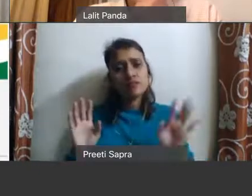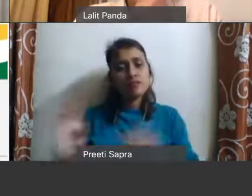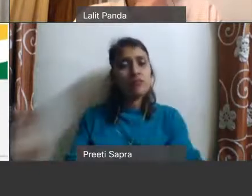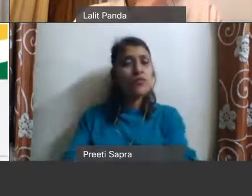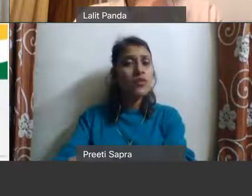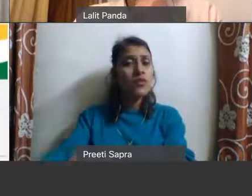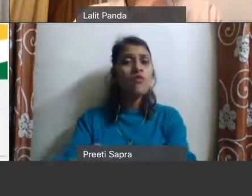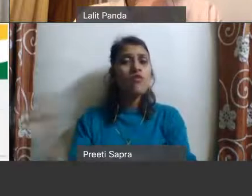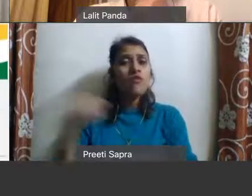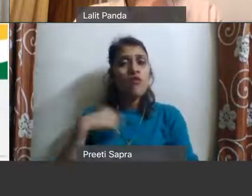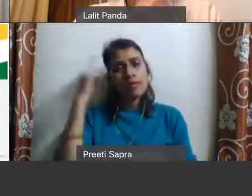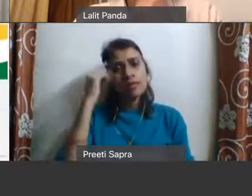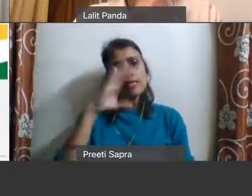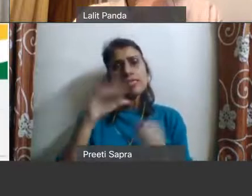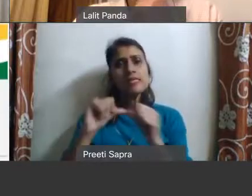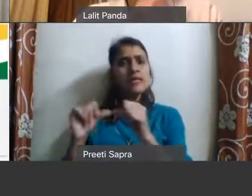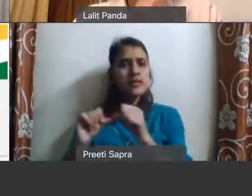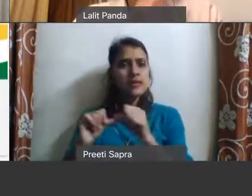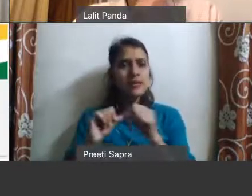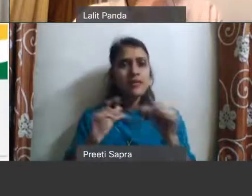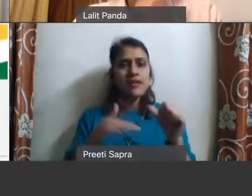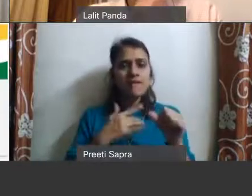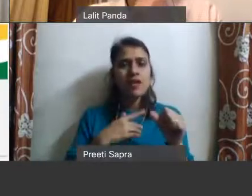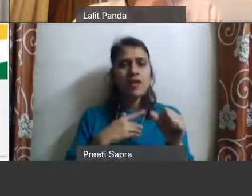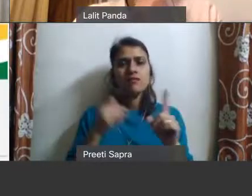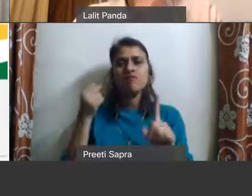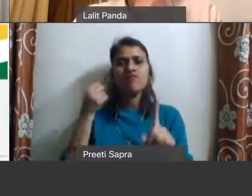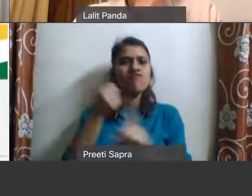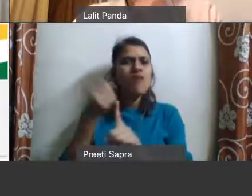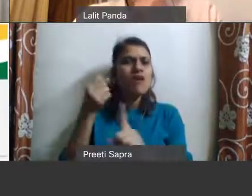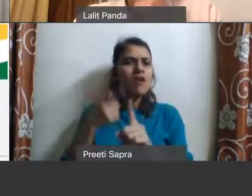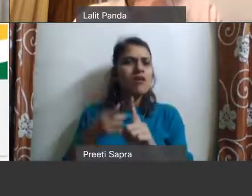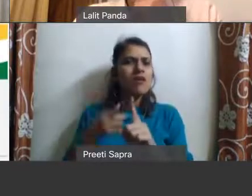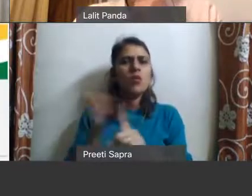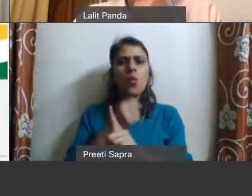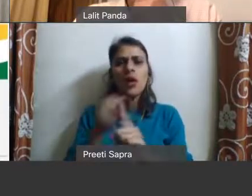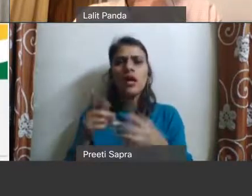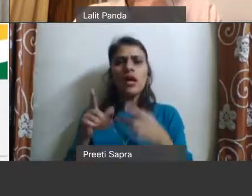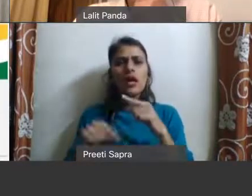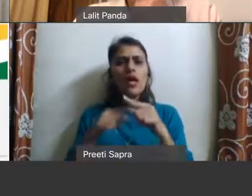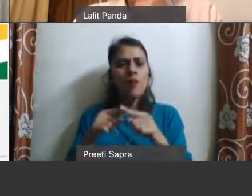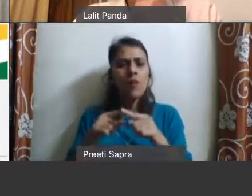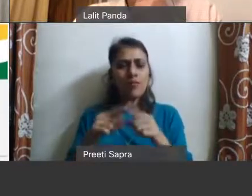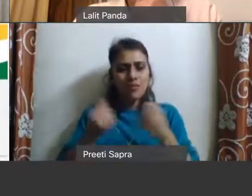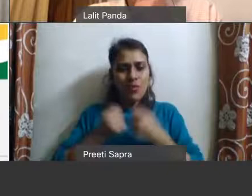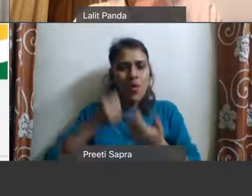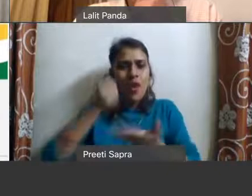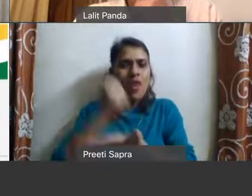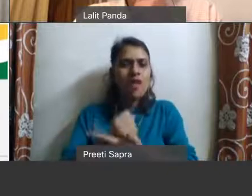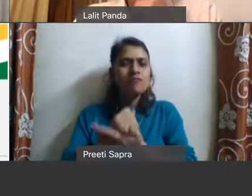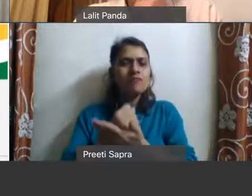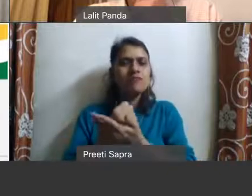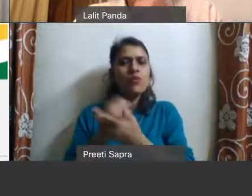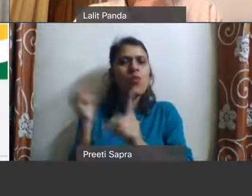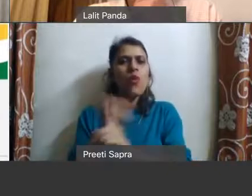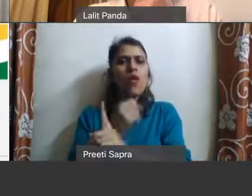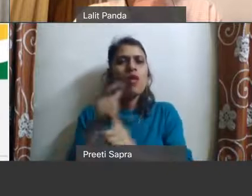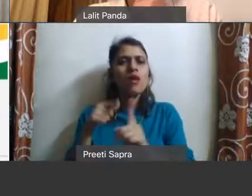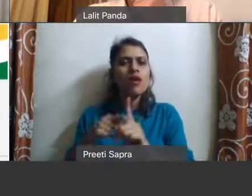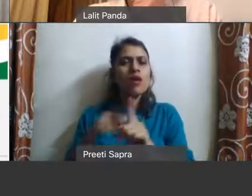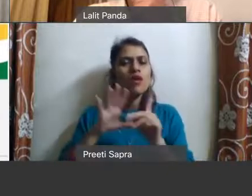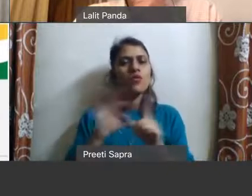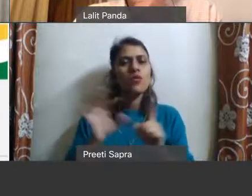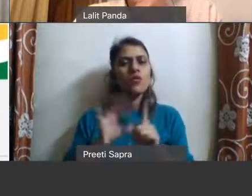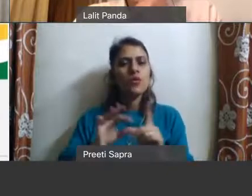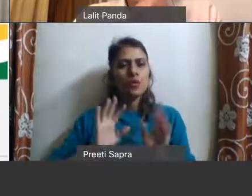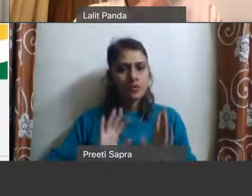persuasive argument against CAA is that it violates that particular ideal of anti-subordination. Because what it really shows, and that is how I ended